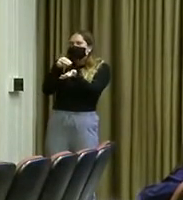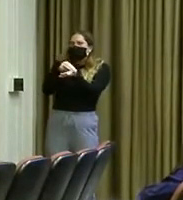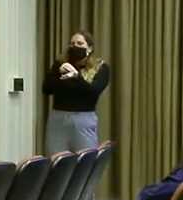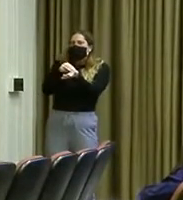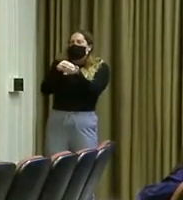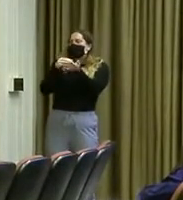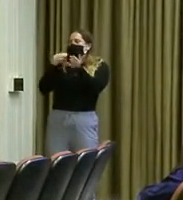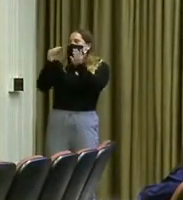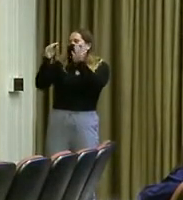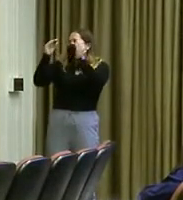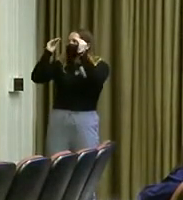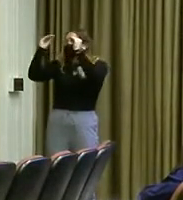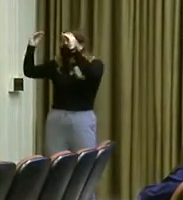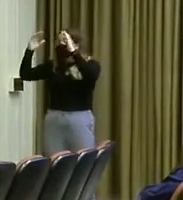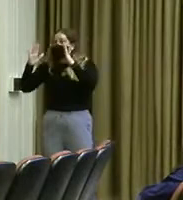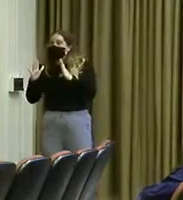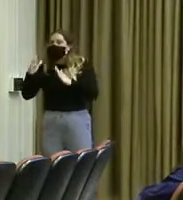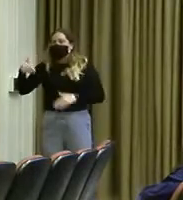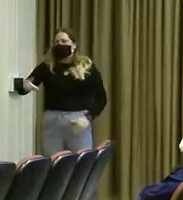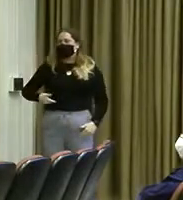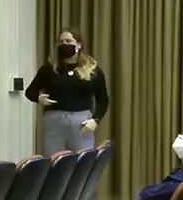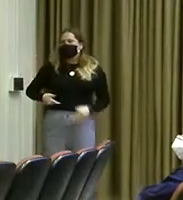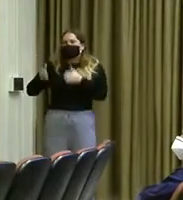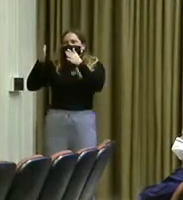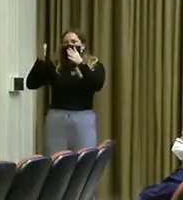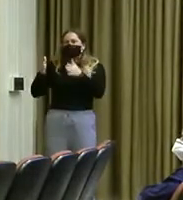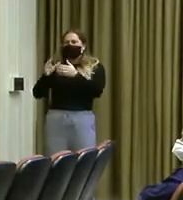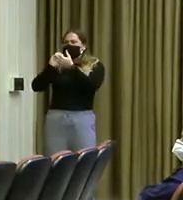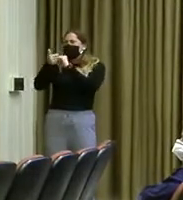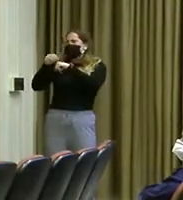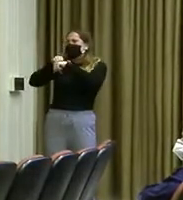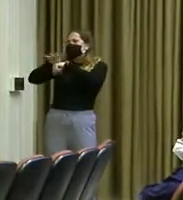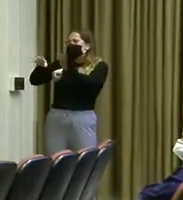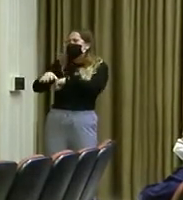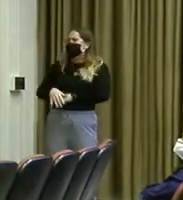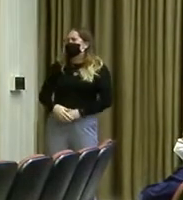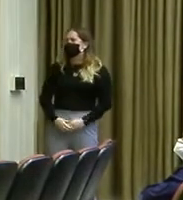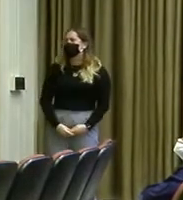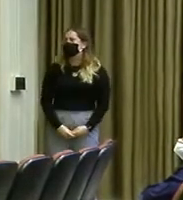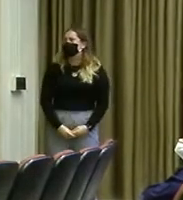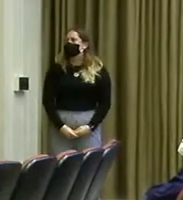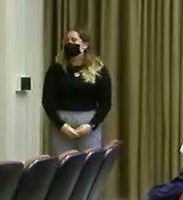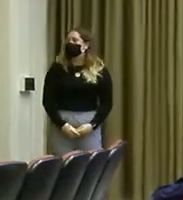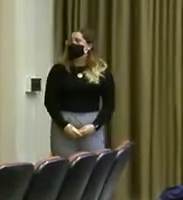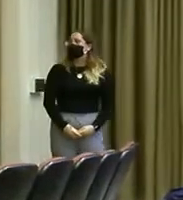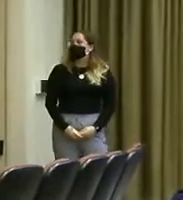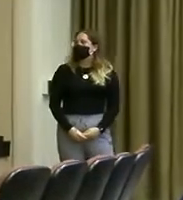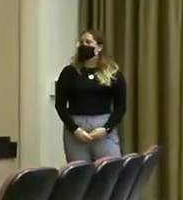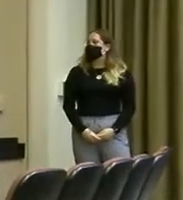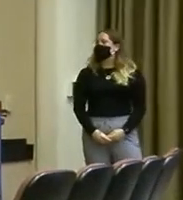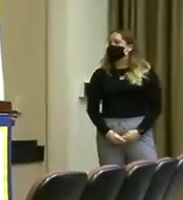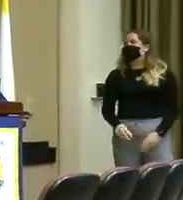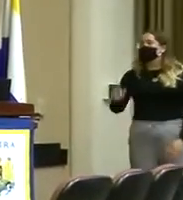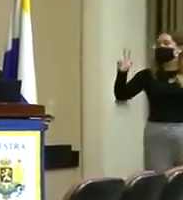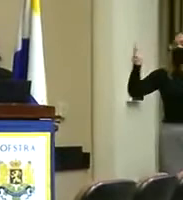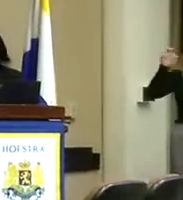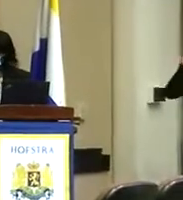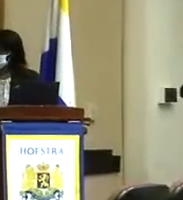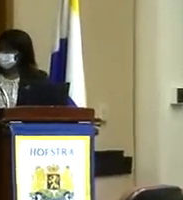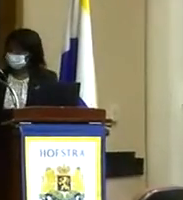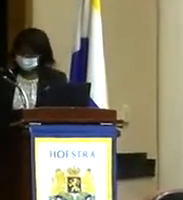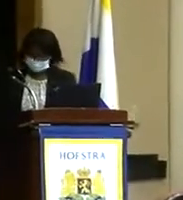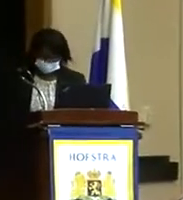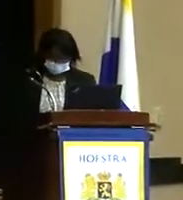as educators, and as ethicists. Elise? Absolutely. Thank you everyone for being